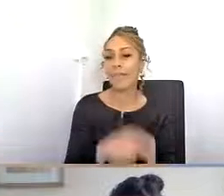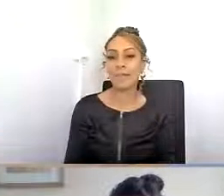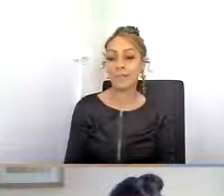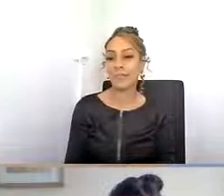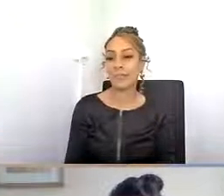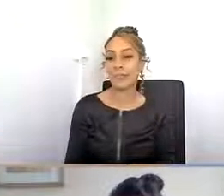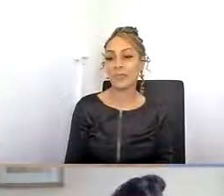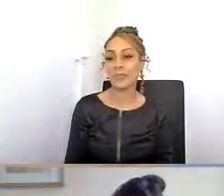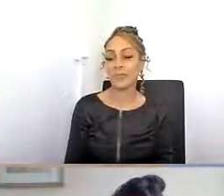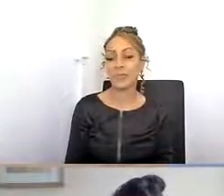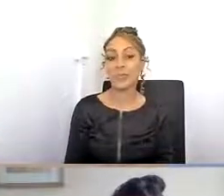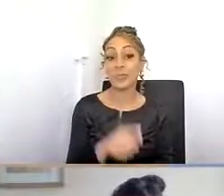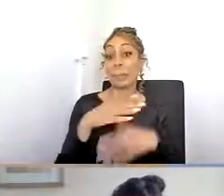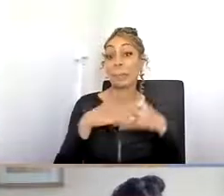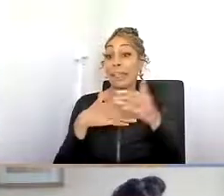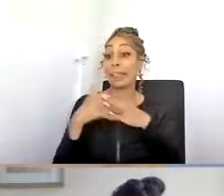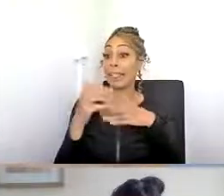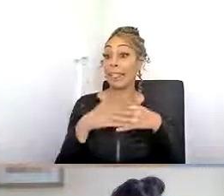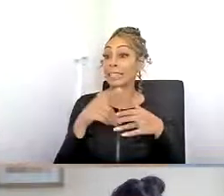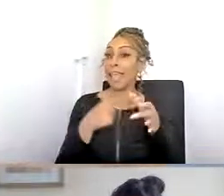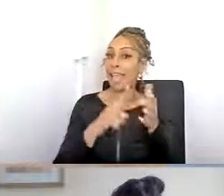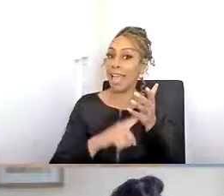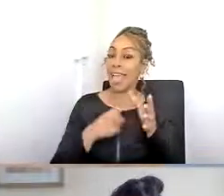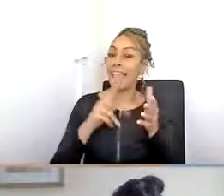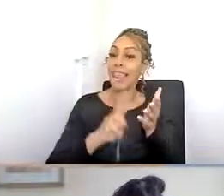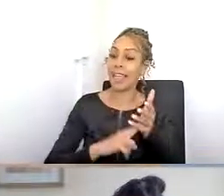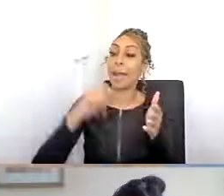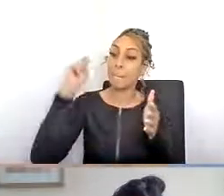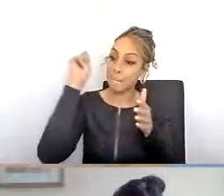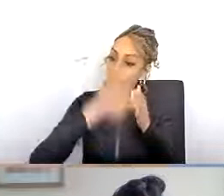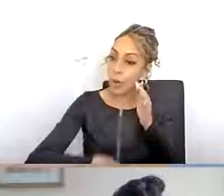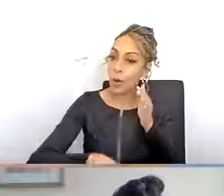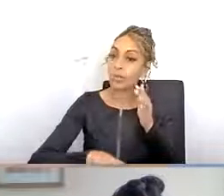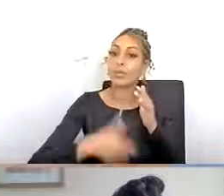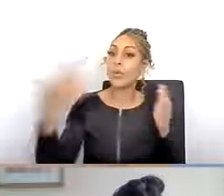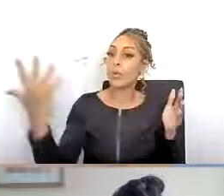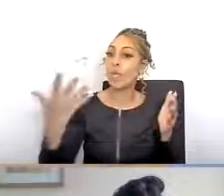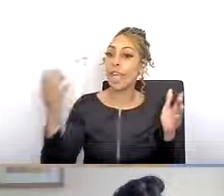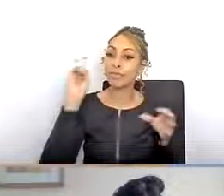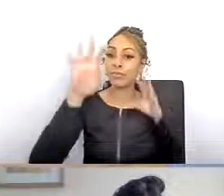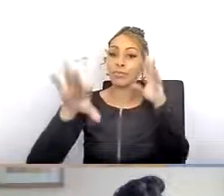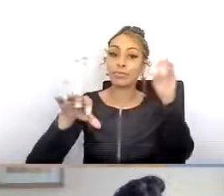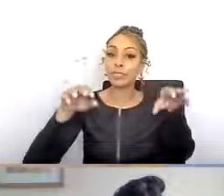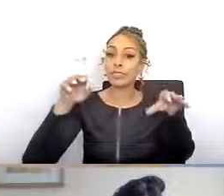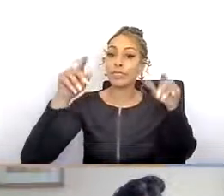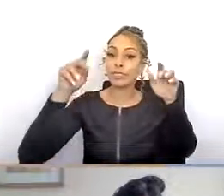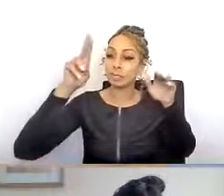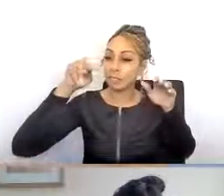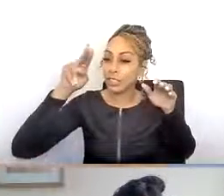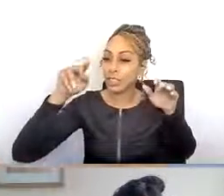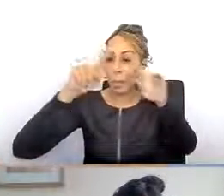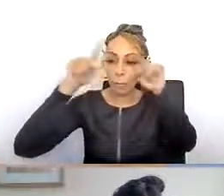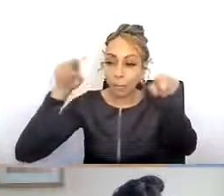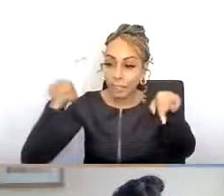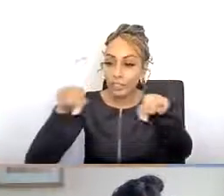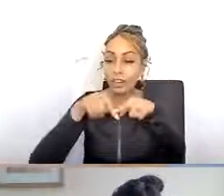was the building that Alan bought as the base for the foundation after John had died, when